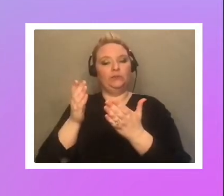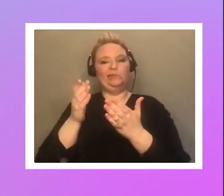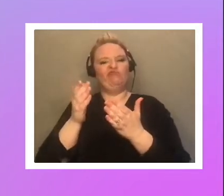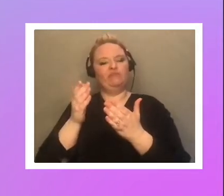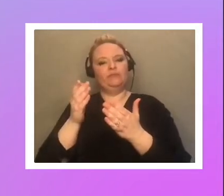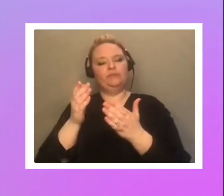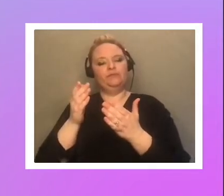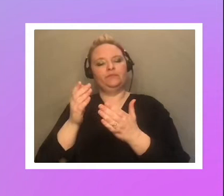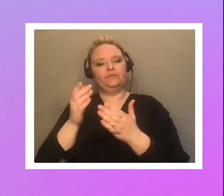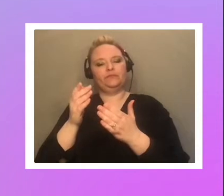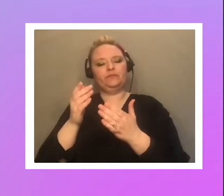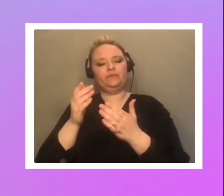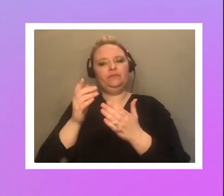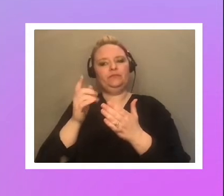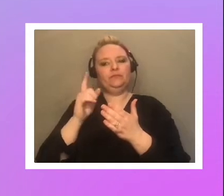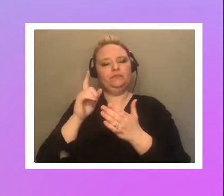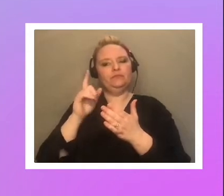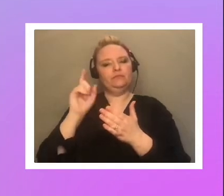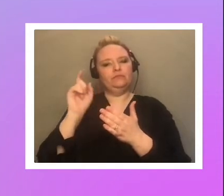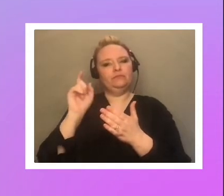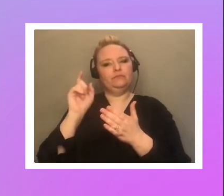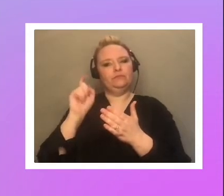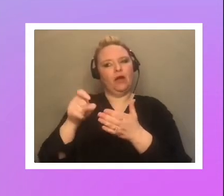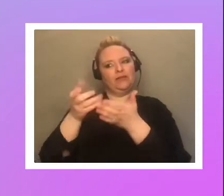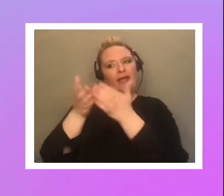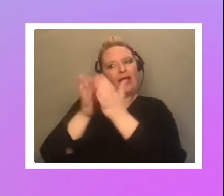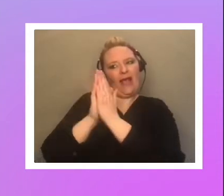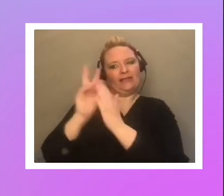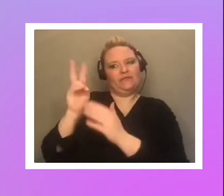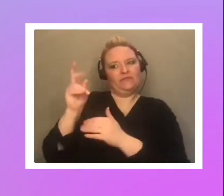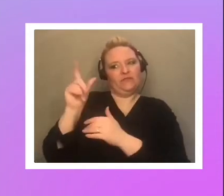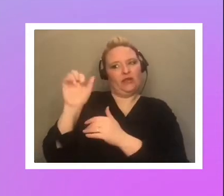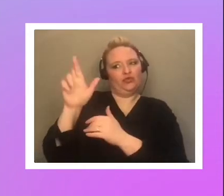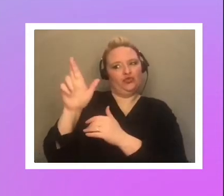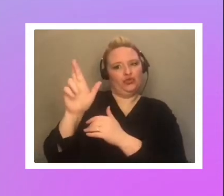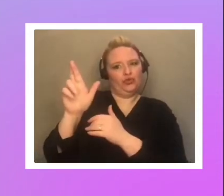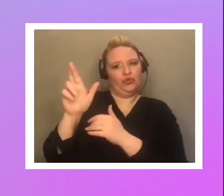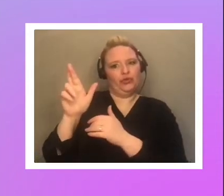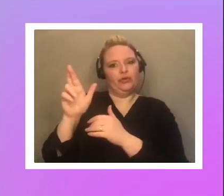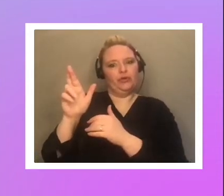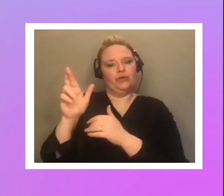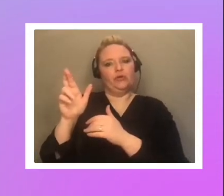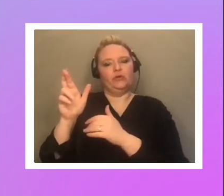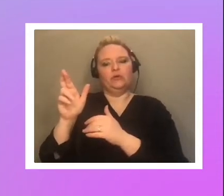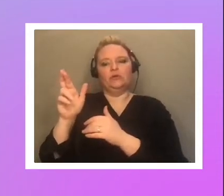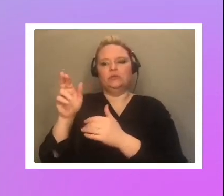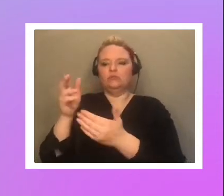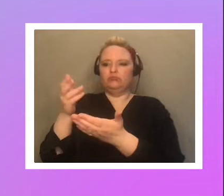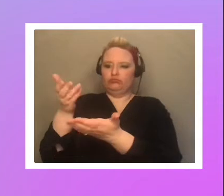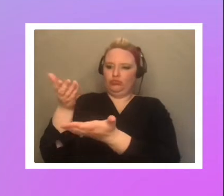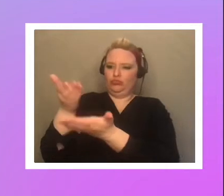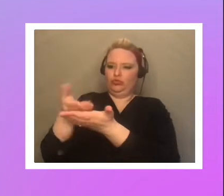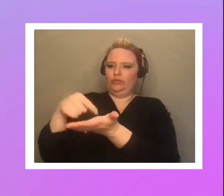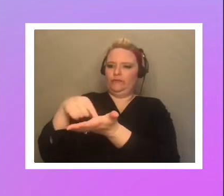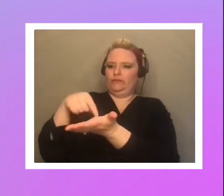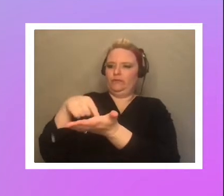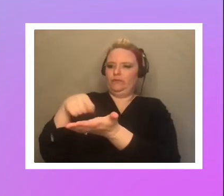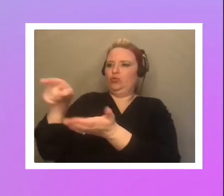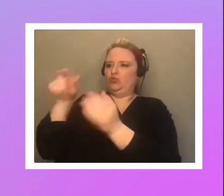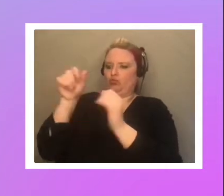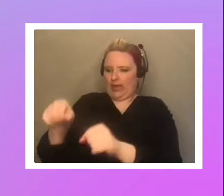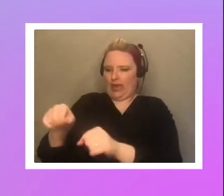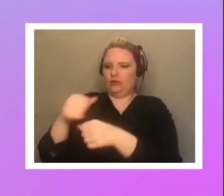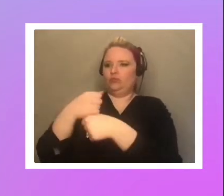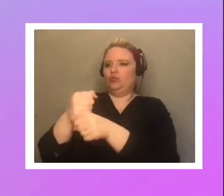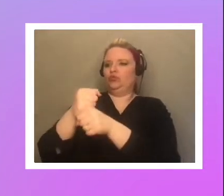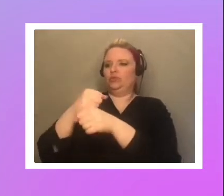that you ask those vendor agencies for proof that they can produce